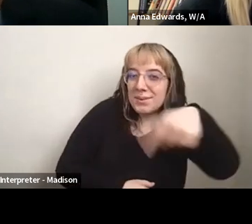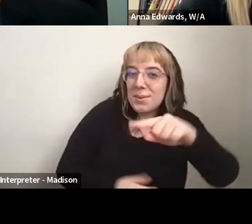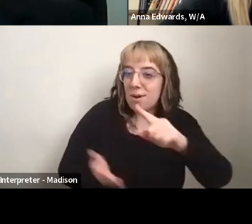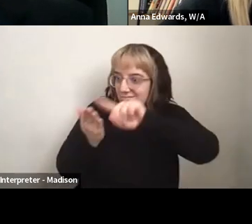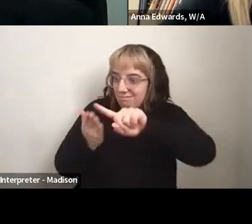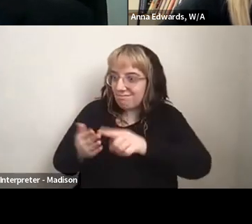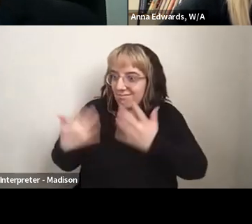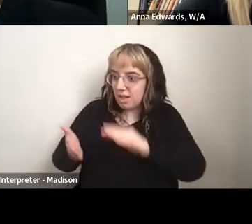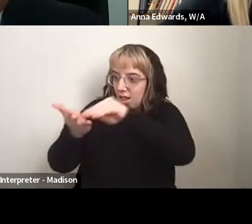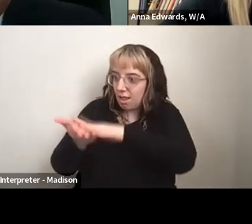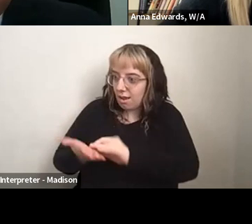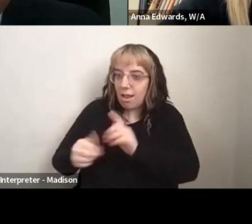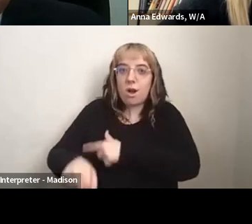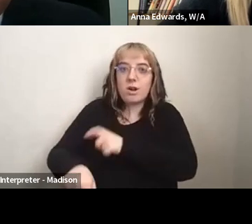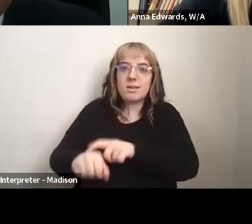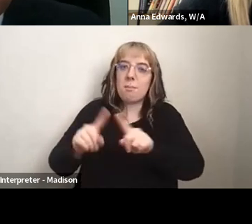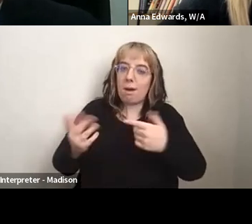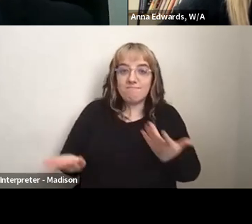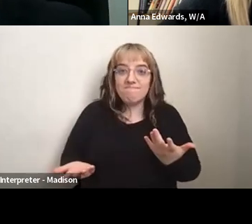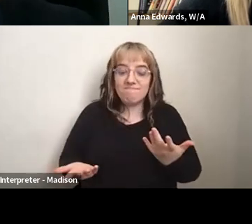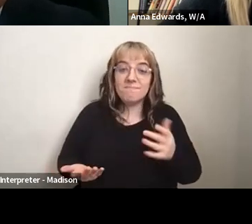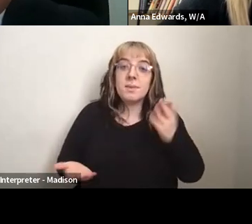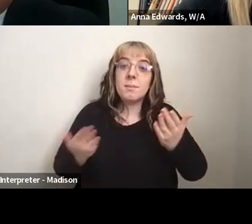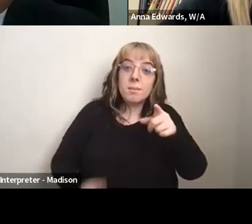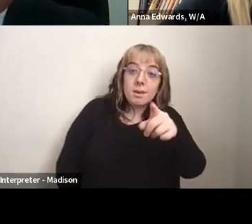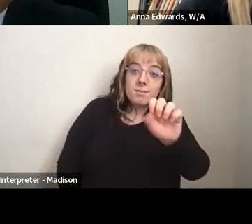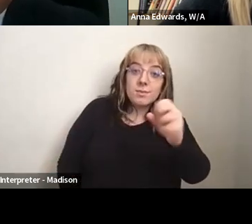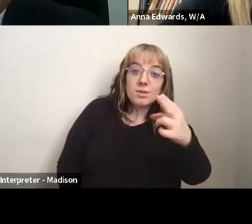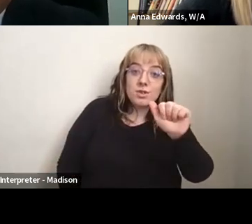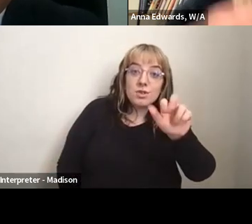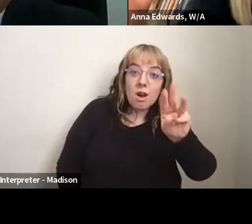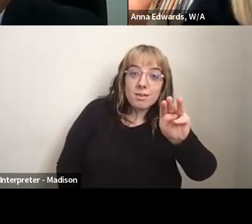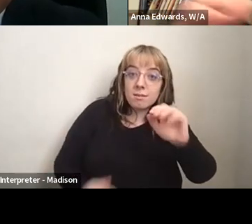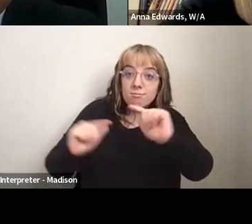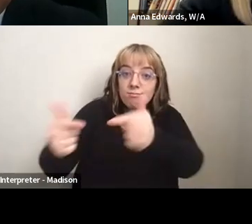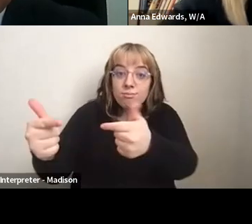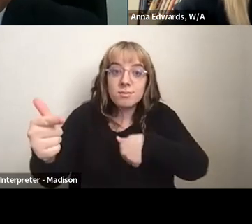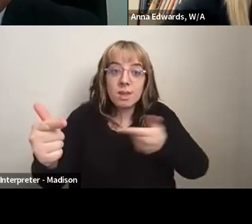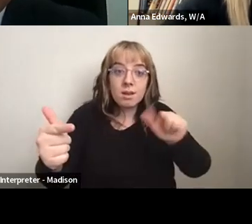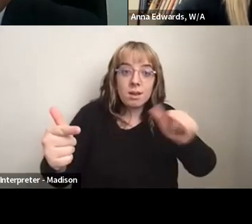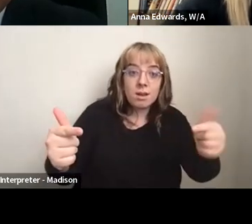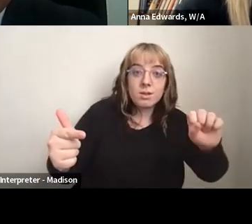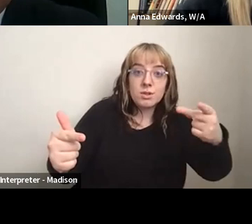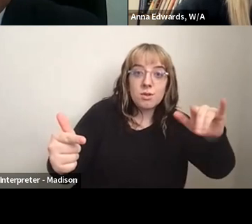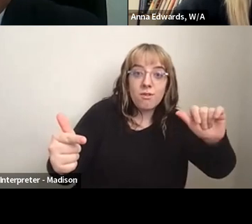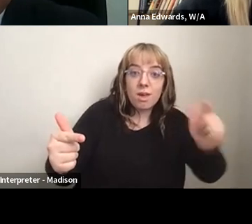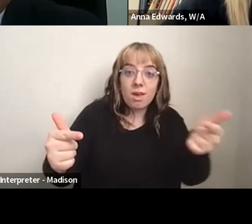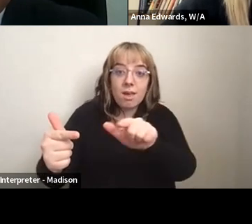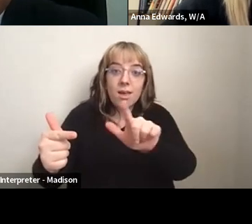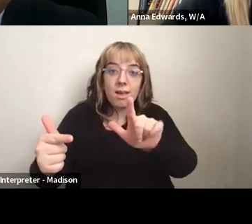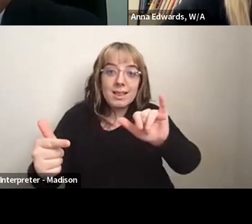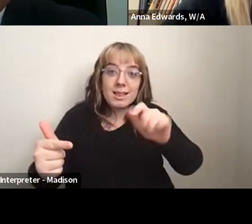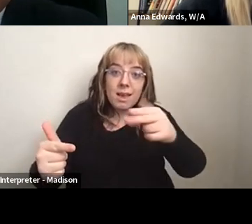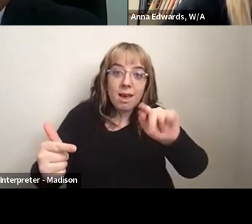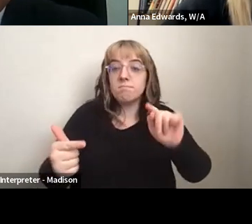time. But yeah, maybe Sean, we can kick it off with you, and then Leanne, and then Sophia with just quick update on how technology is